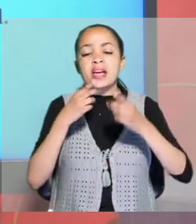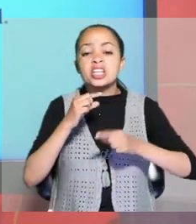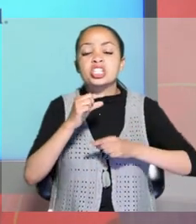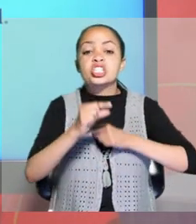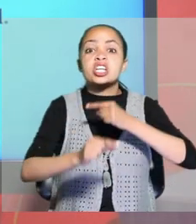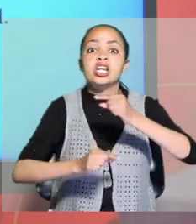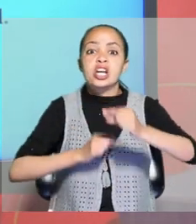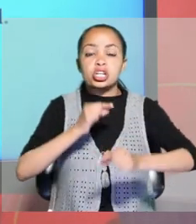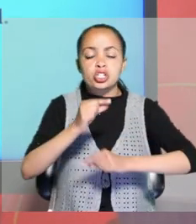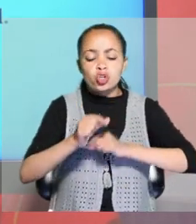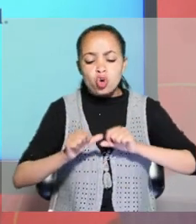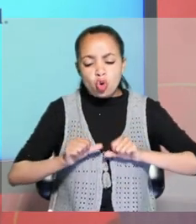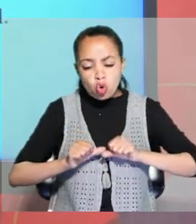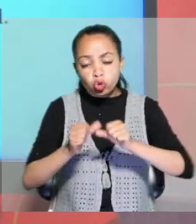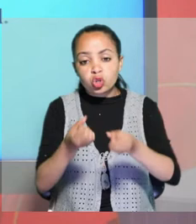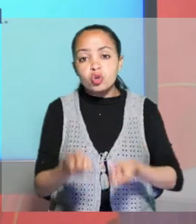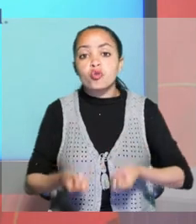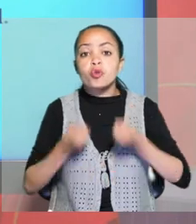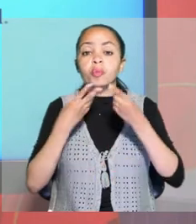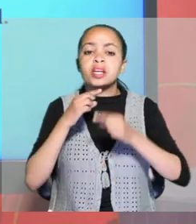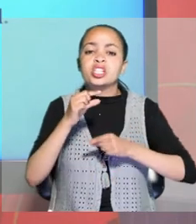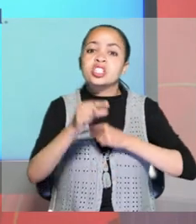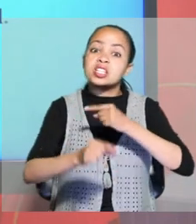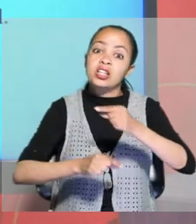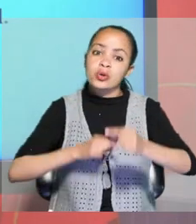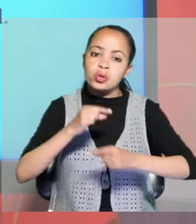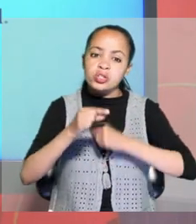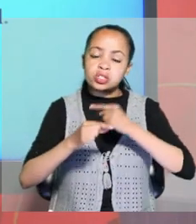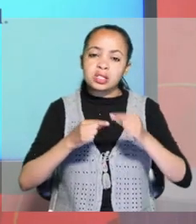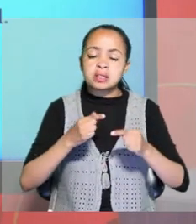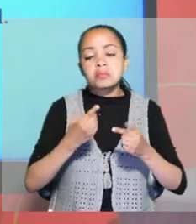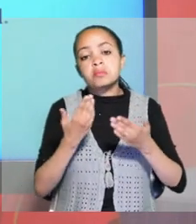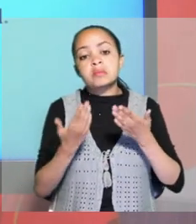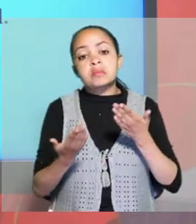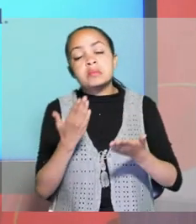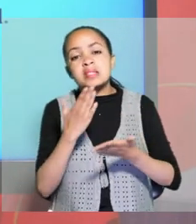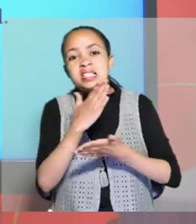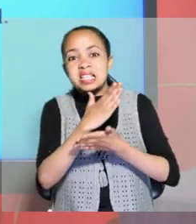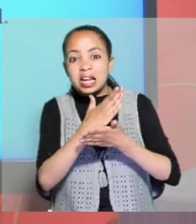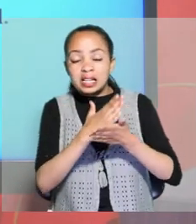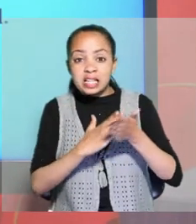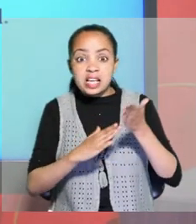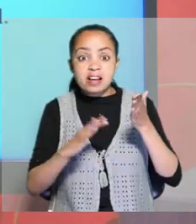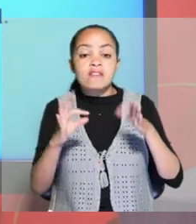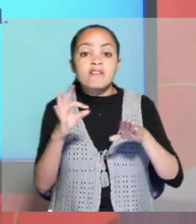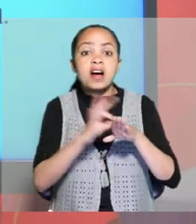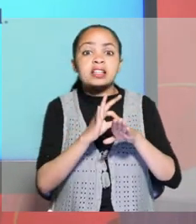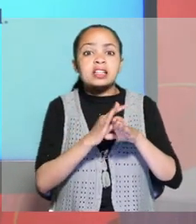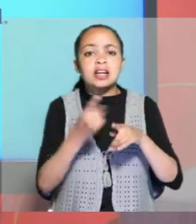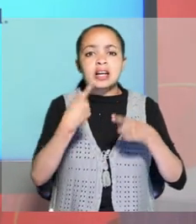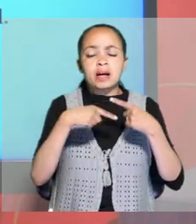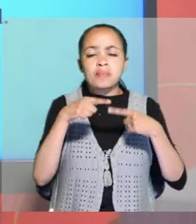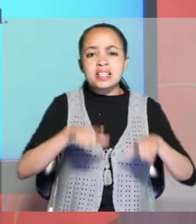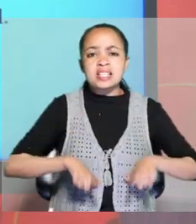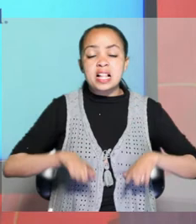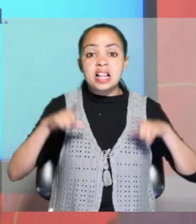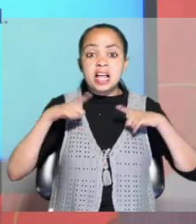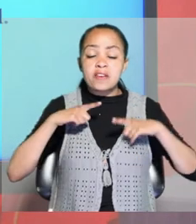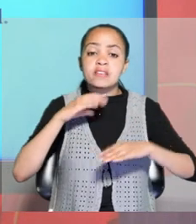that can continue for many generations until certain factor maintained. We call this life cycle